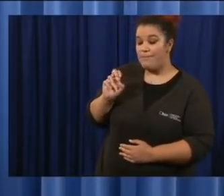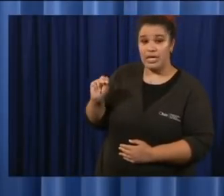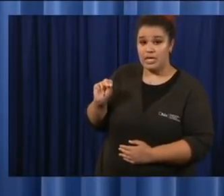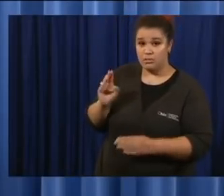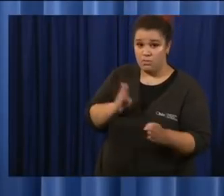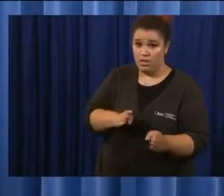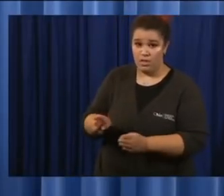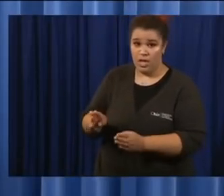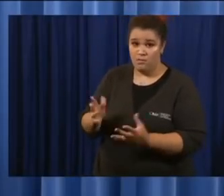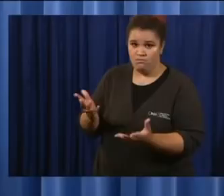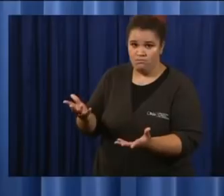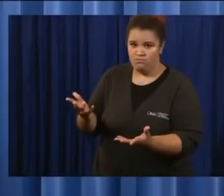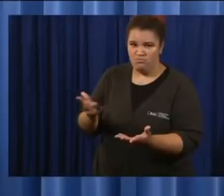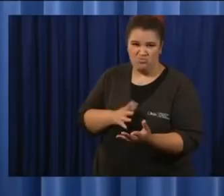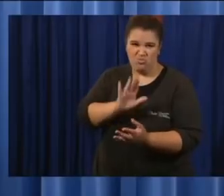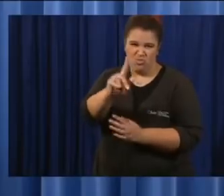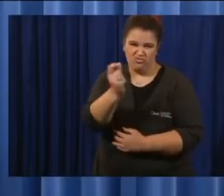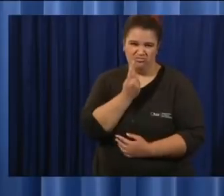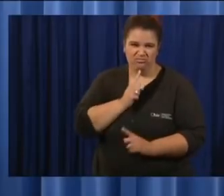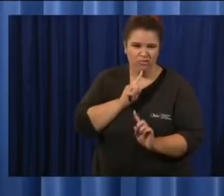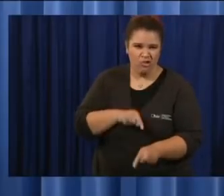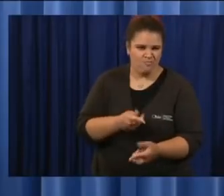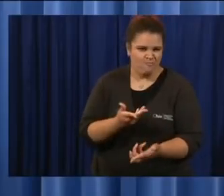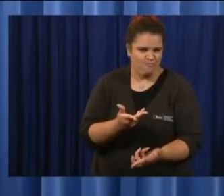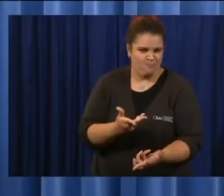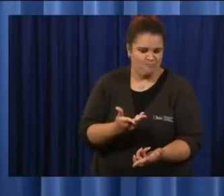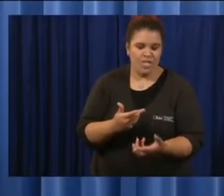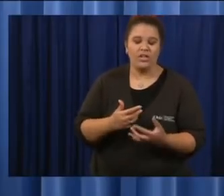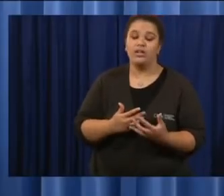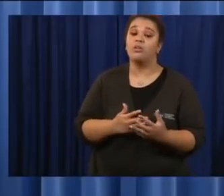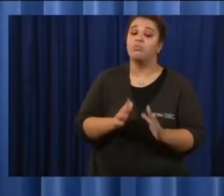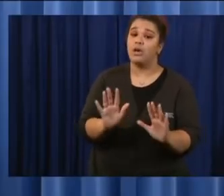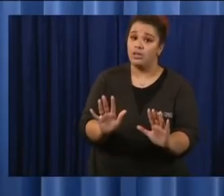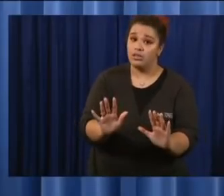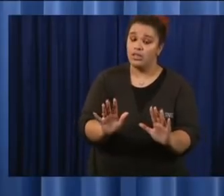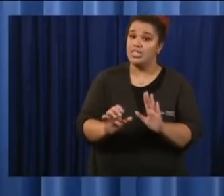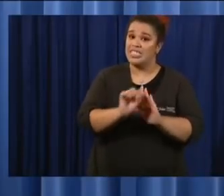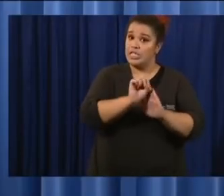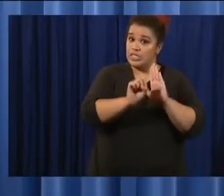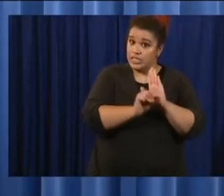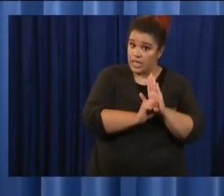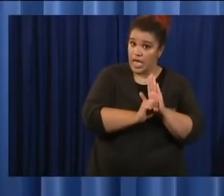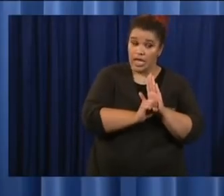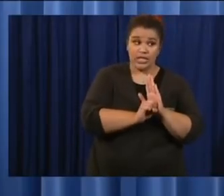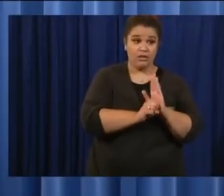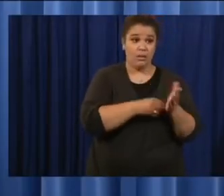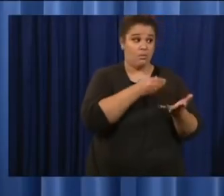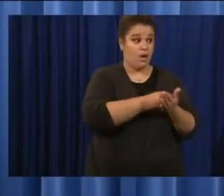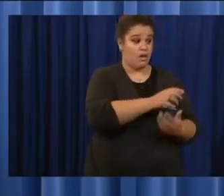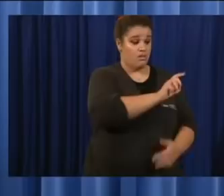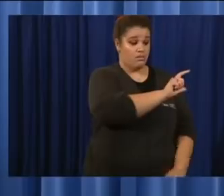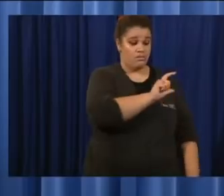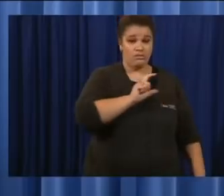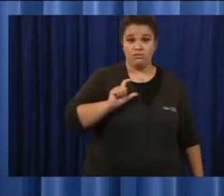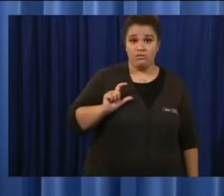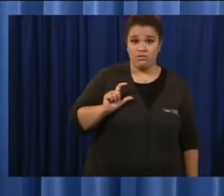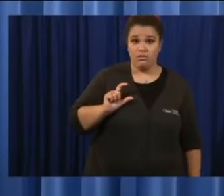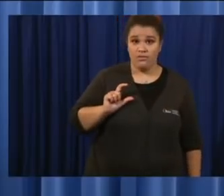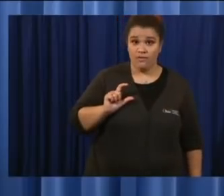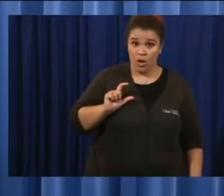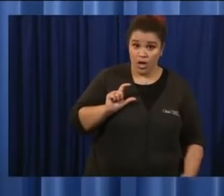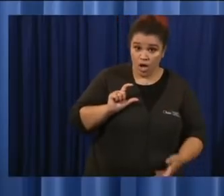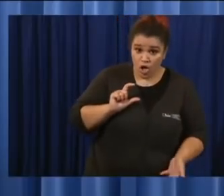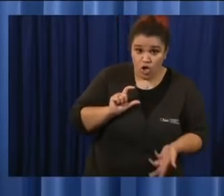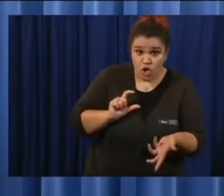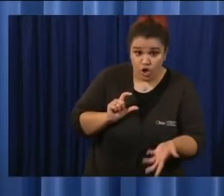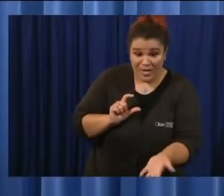question. You know, if you're looking at the state having any money to do that, there's simply no money to do that.